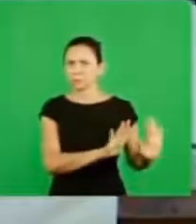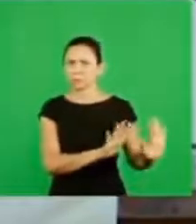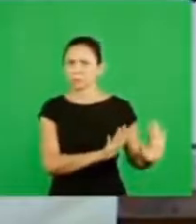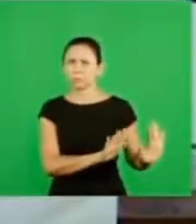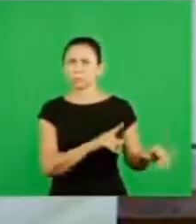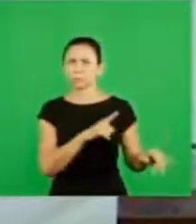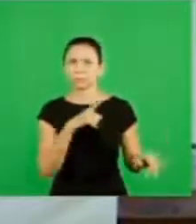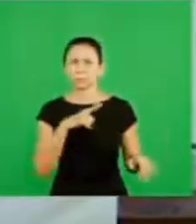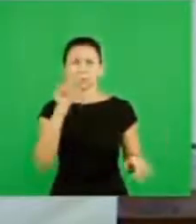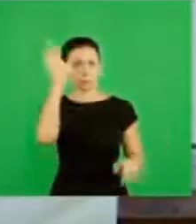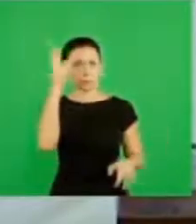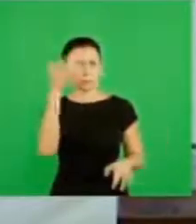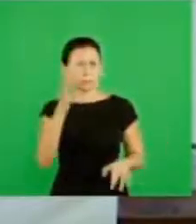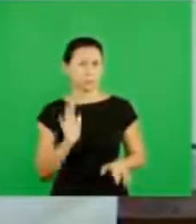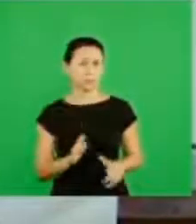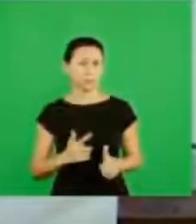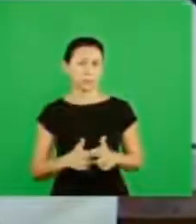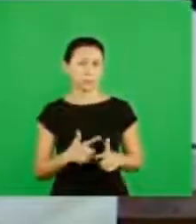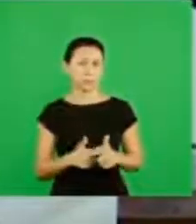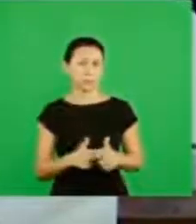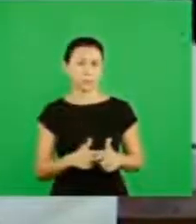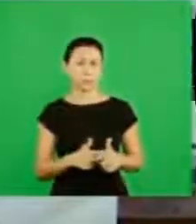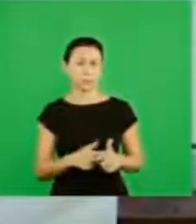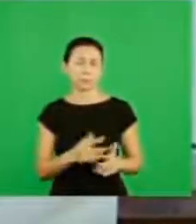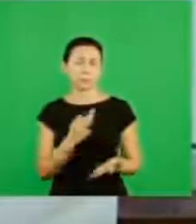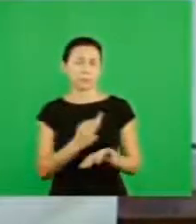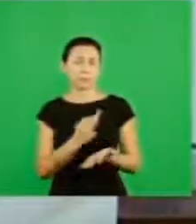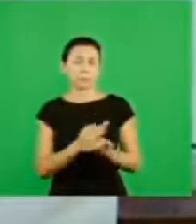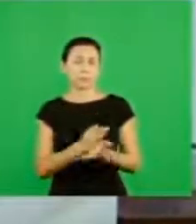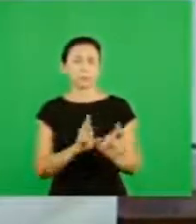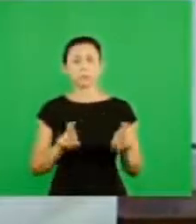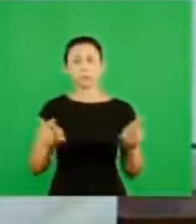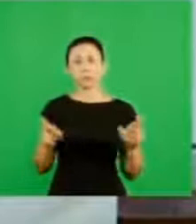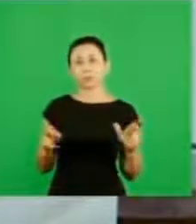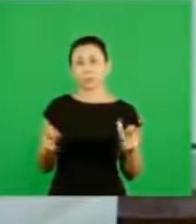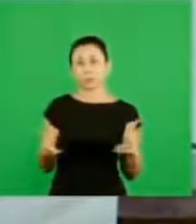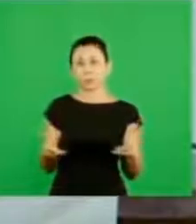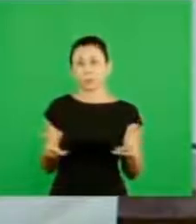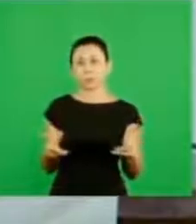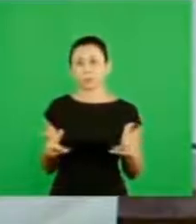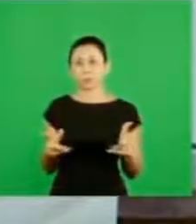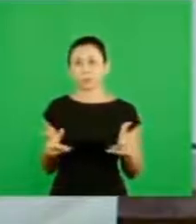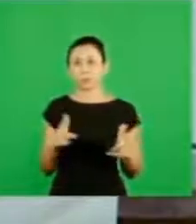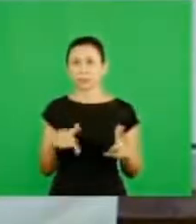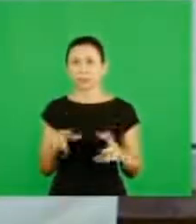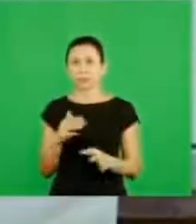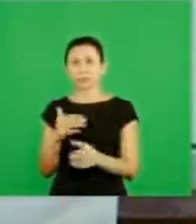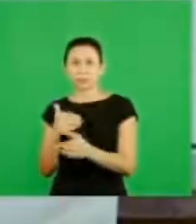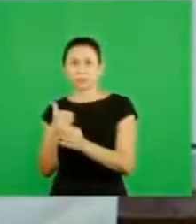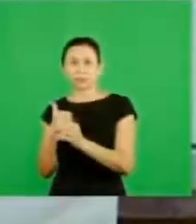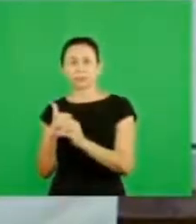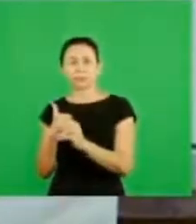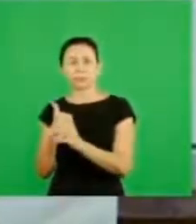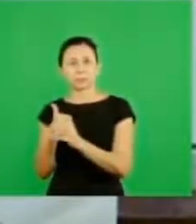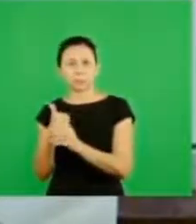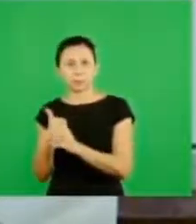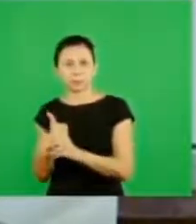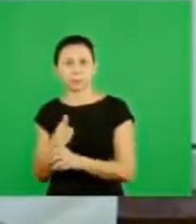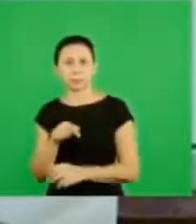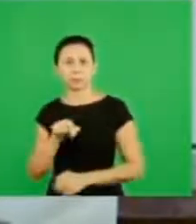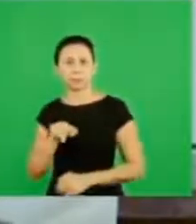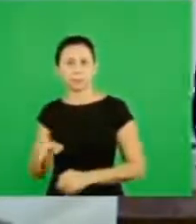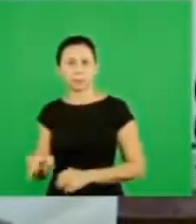Now we're not talking about the Catholic Church. They had their problems or they had their solutions, but the theology was